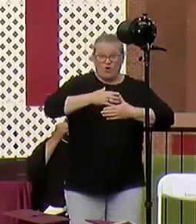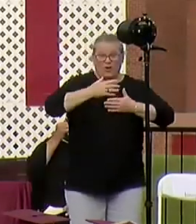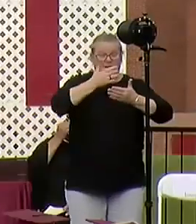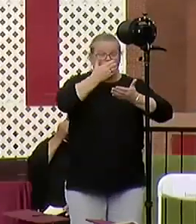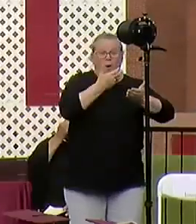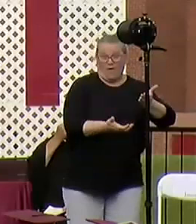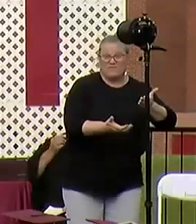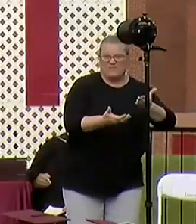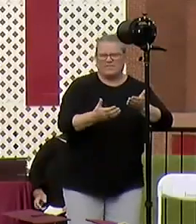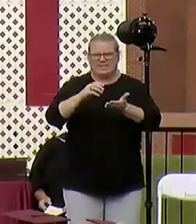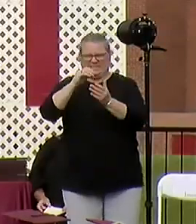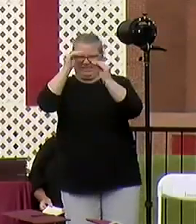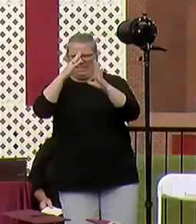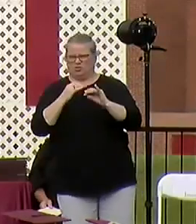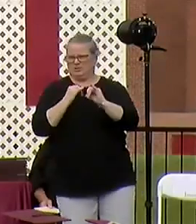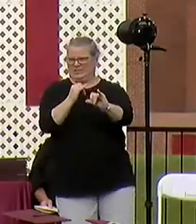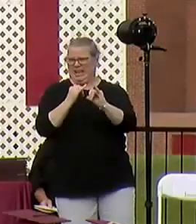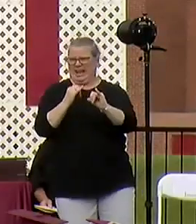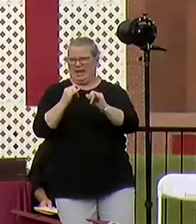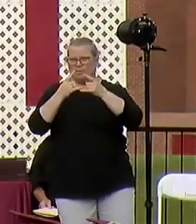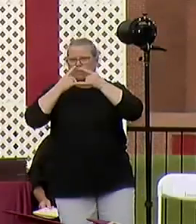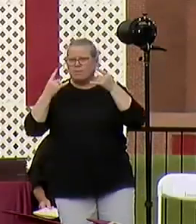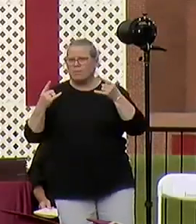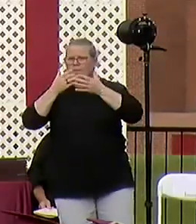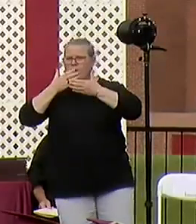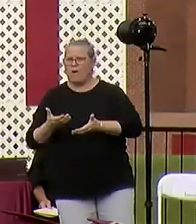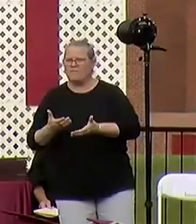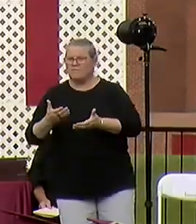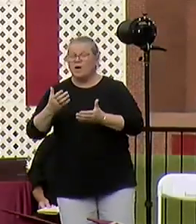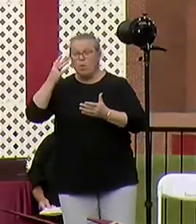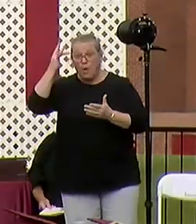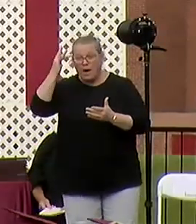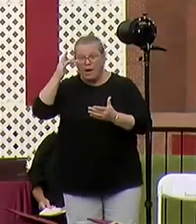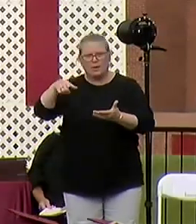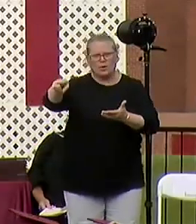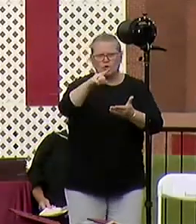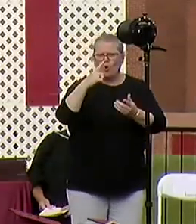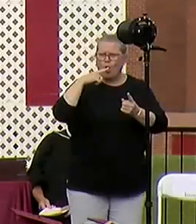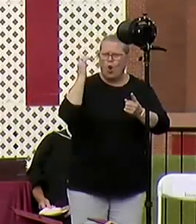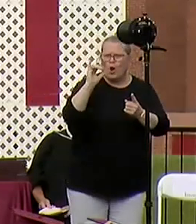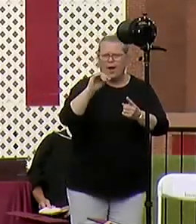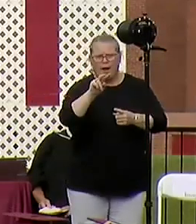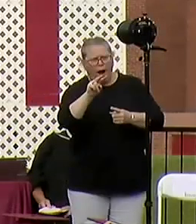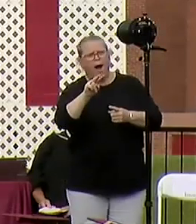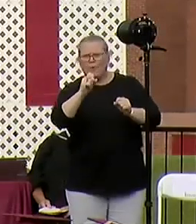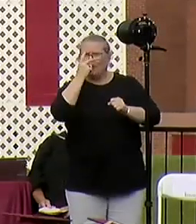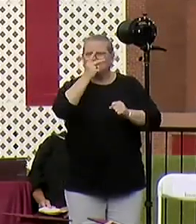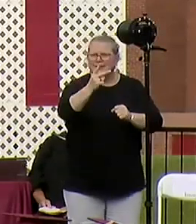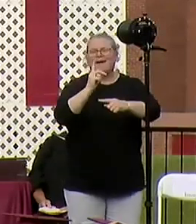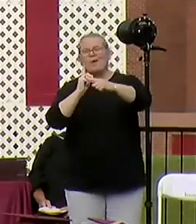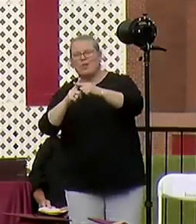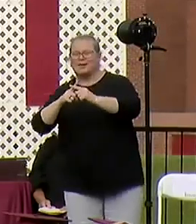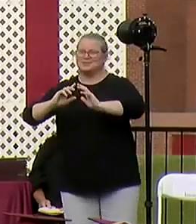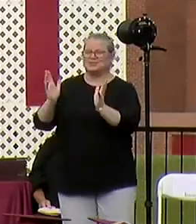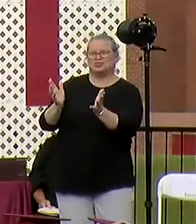more. Not only did we get to see what our students actually looked like, but we got to chat with you and watch